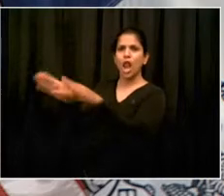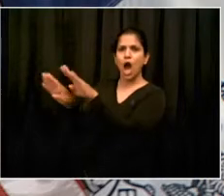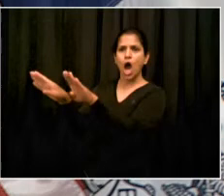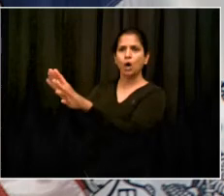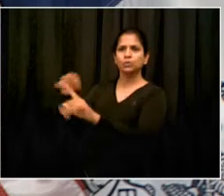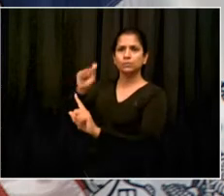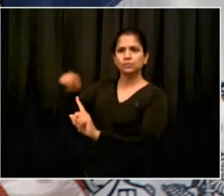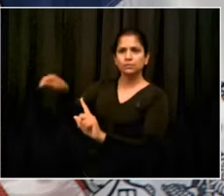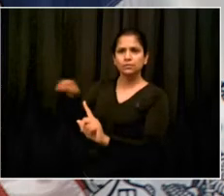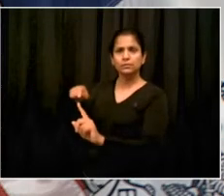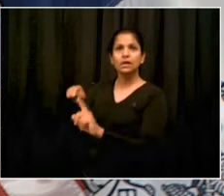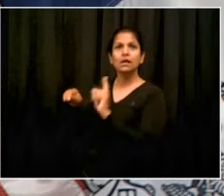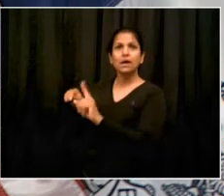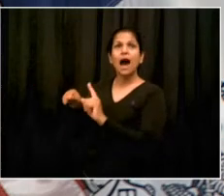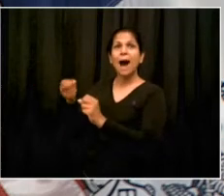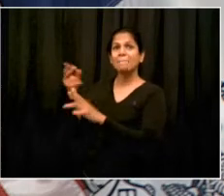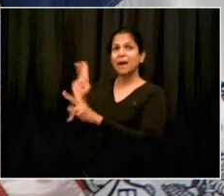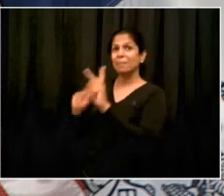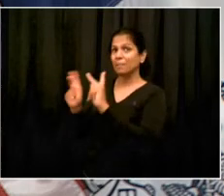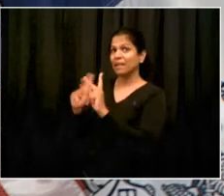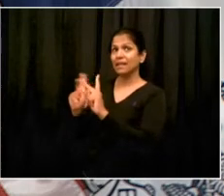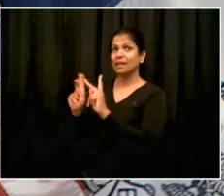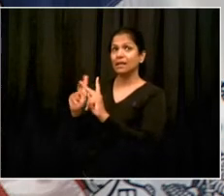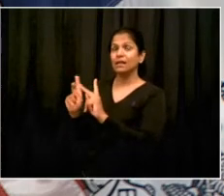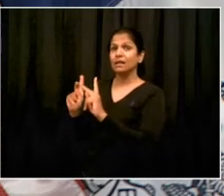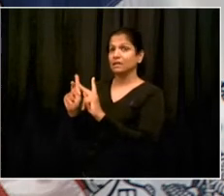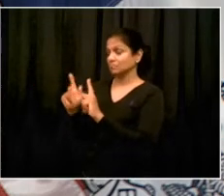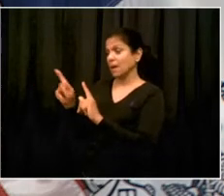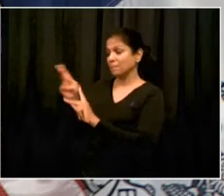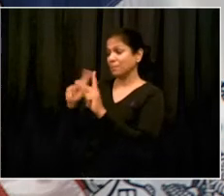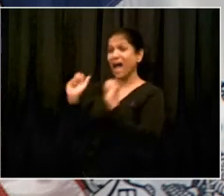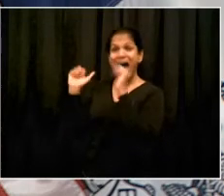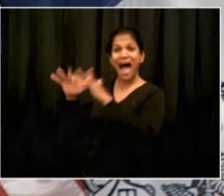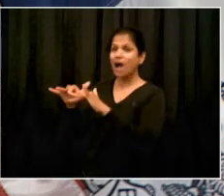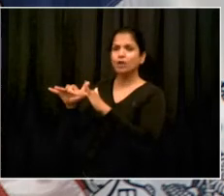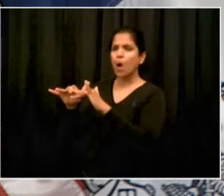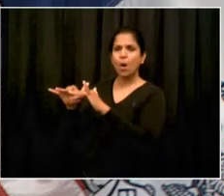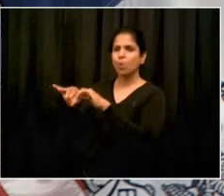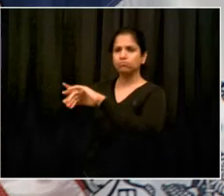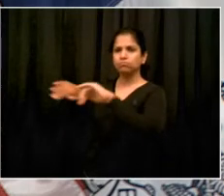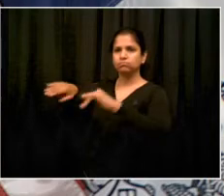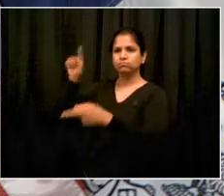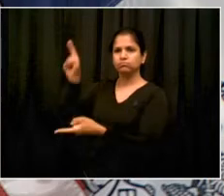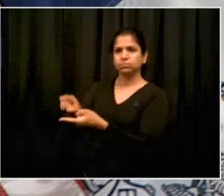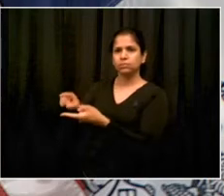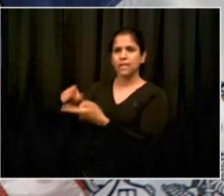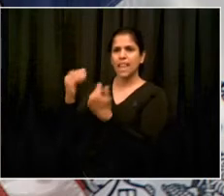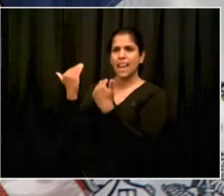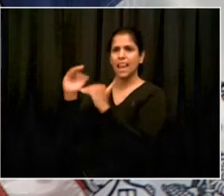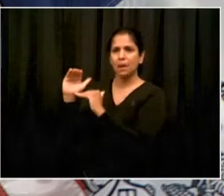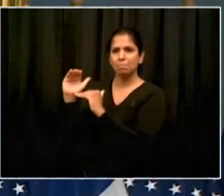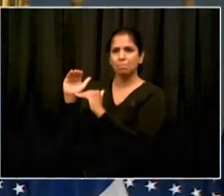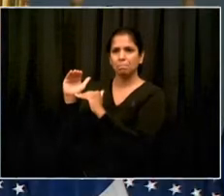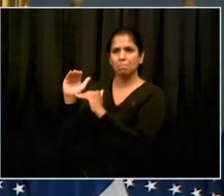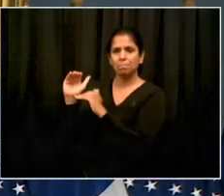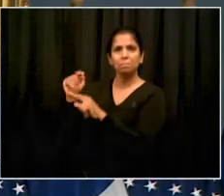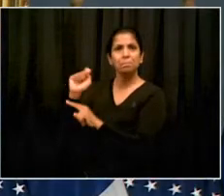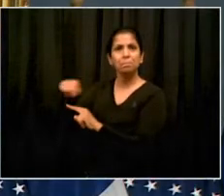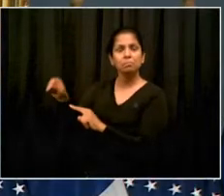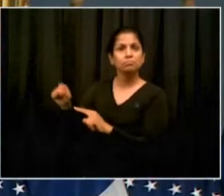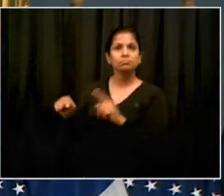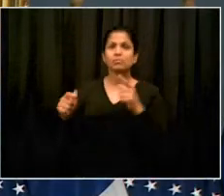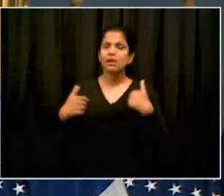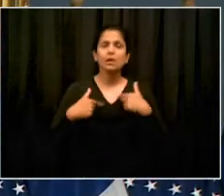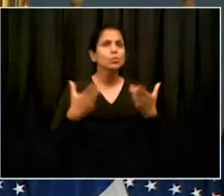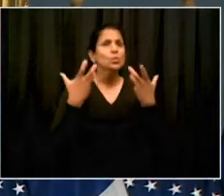table. None we want to do, but all on the table if we don't see enough progress quickly enough. Dr. Choksi.